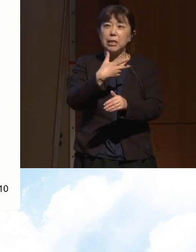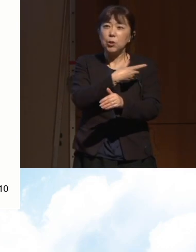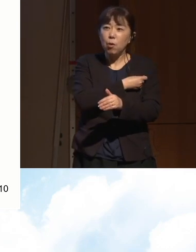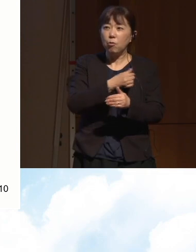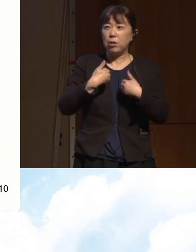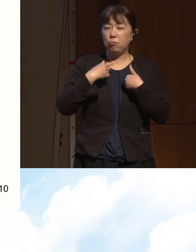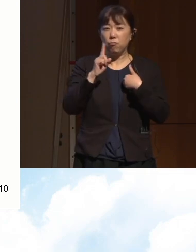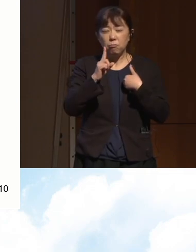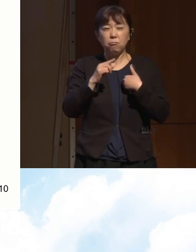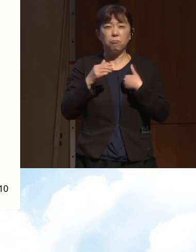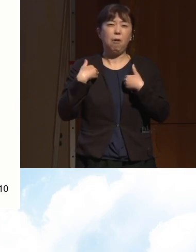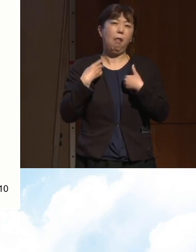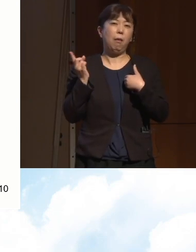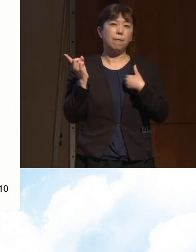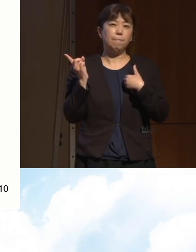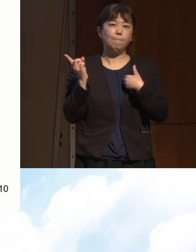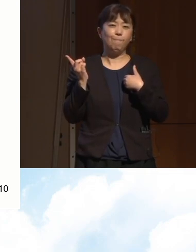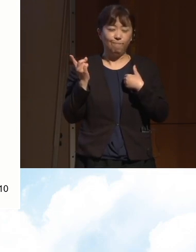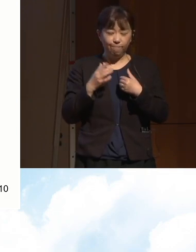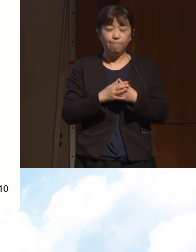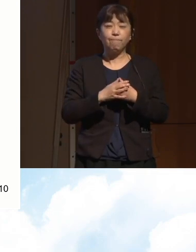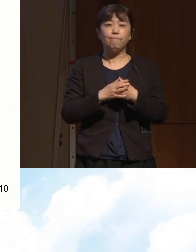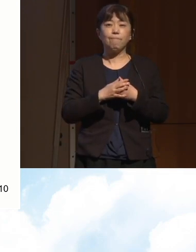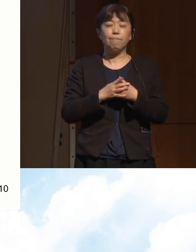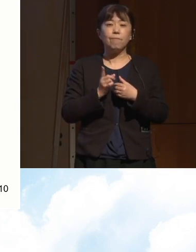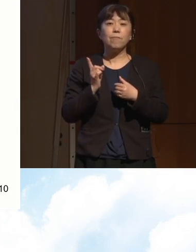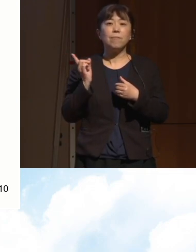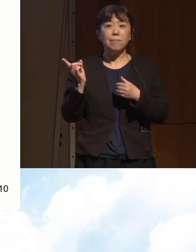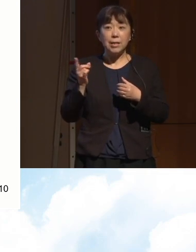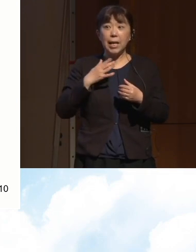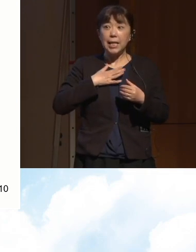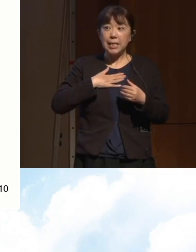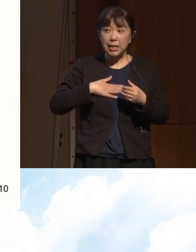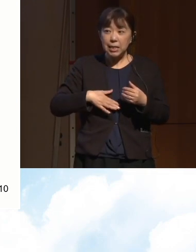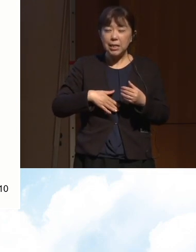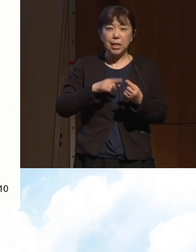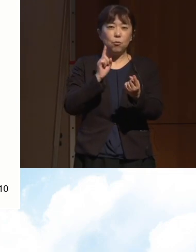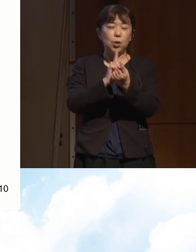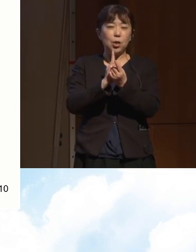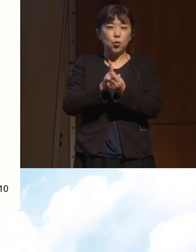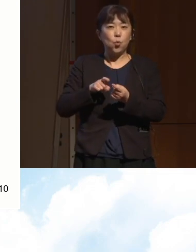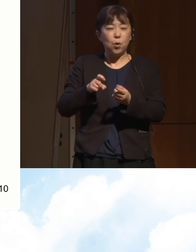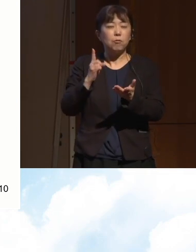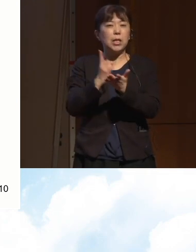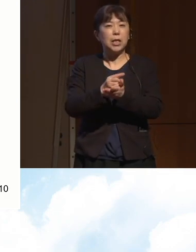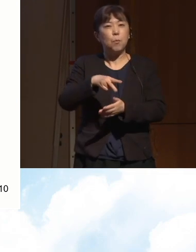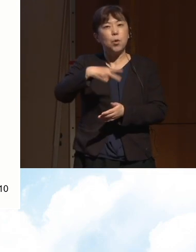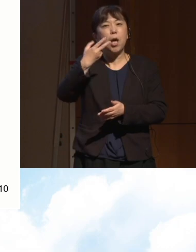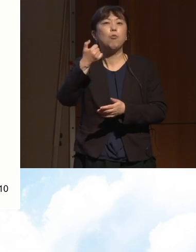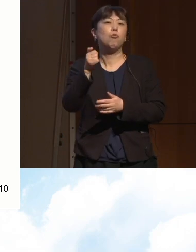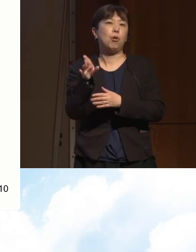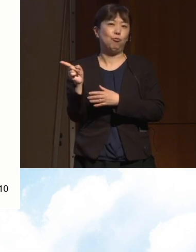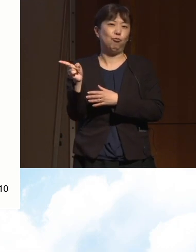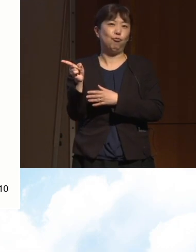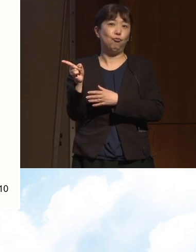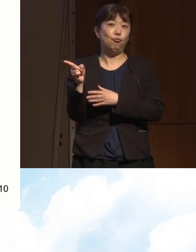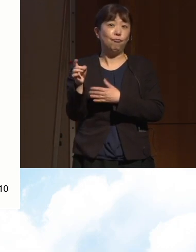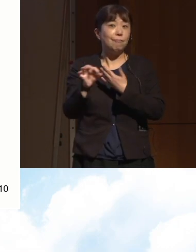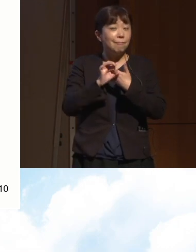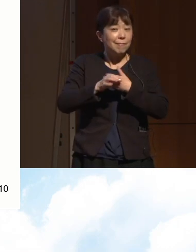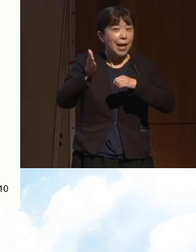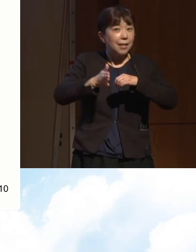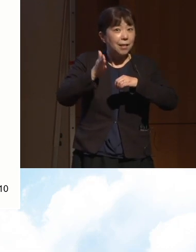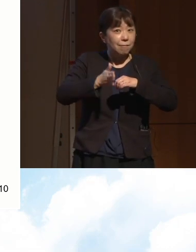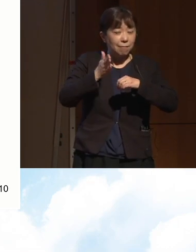the known human viruses, there are more than 250 known human viruses. That doesn't count the viruses that are